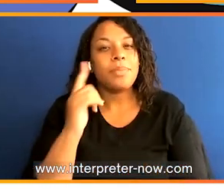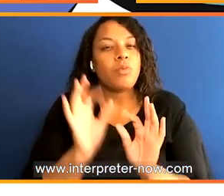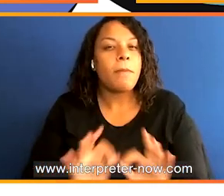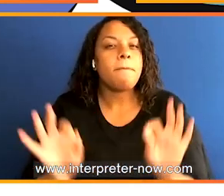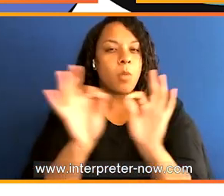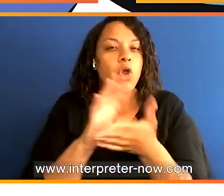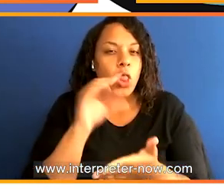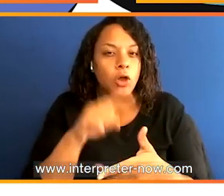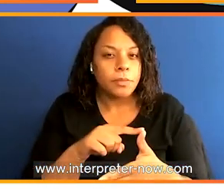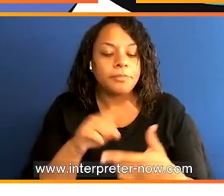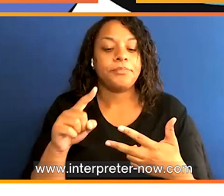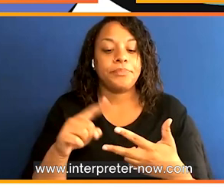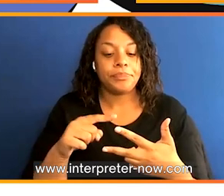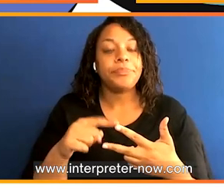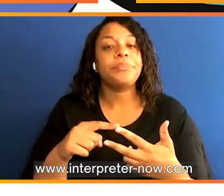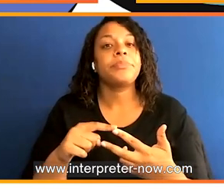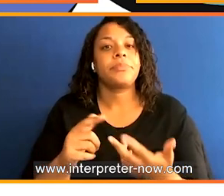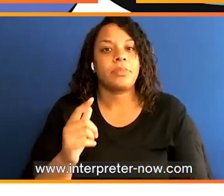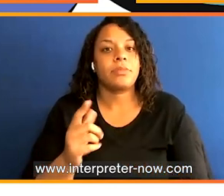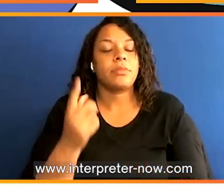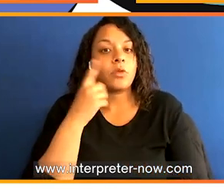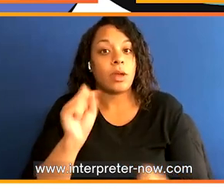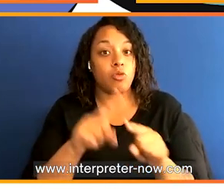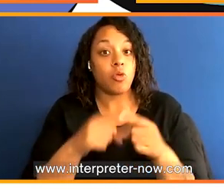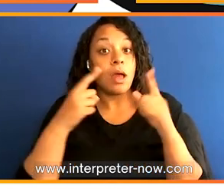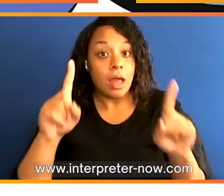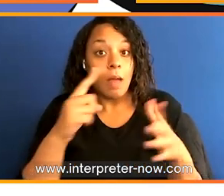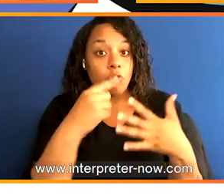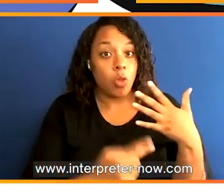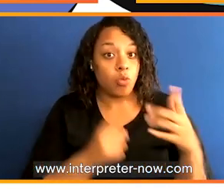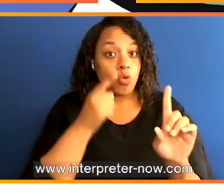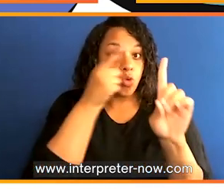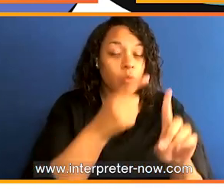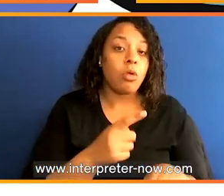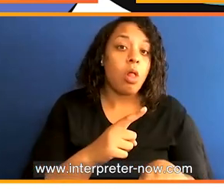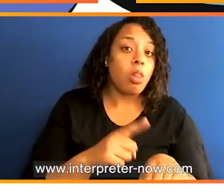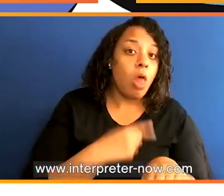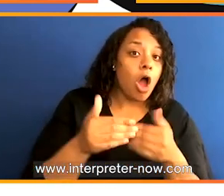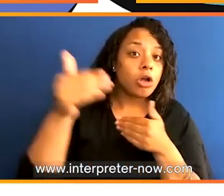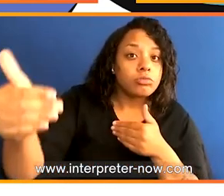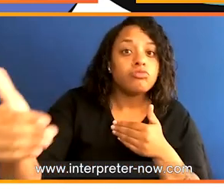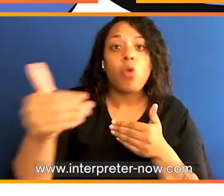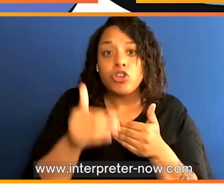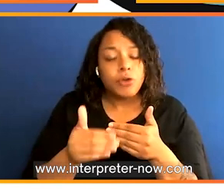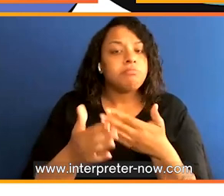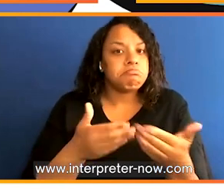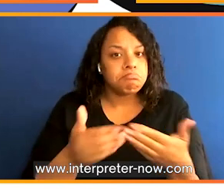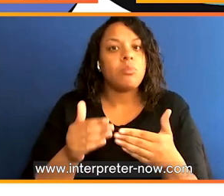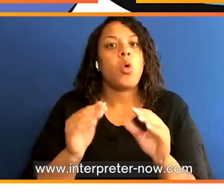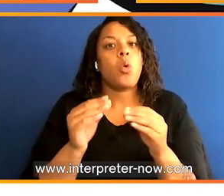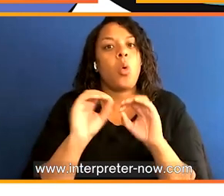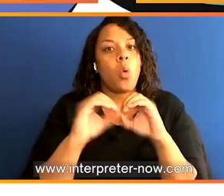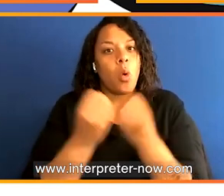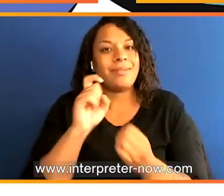learning. I think the second thing too is in order to accomplish those goals, whether they were long-term or short-term,